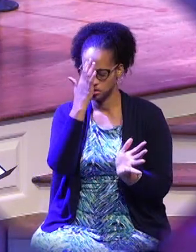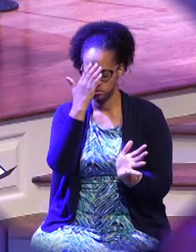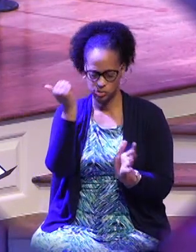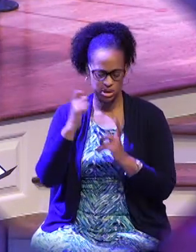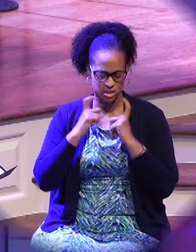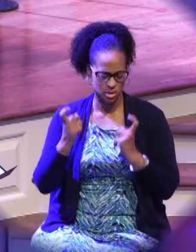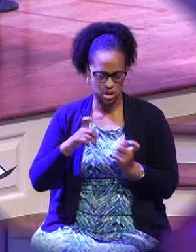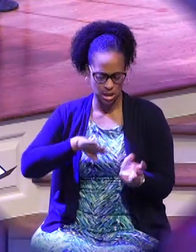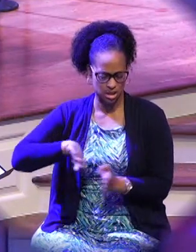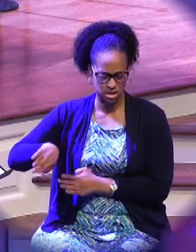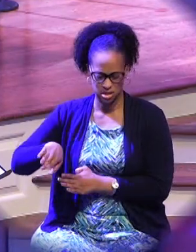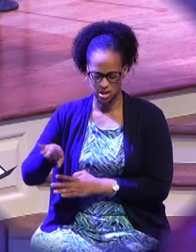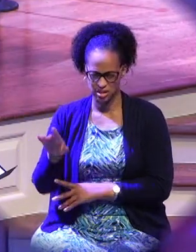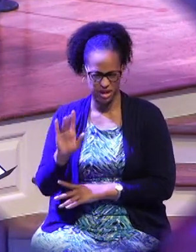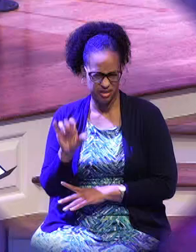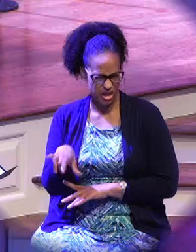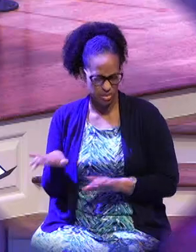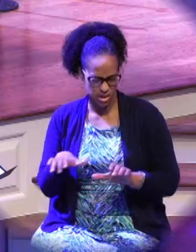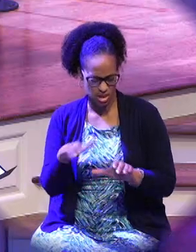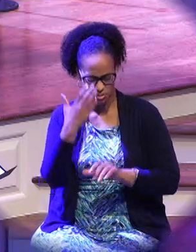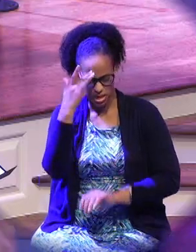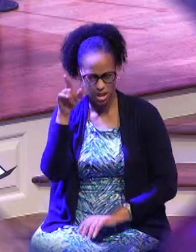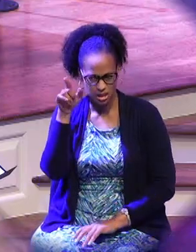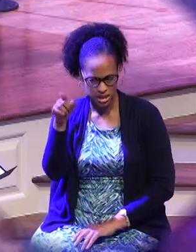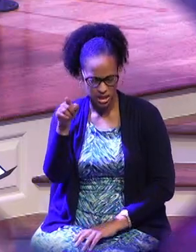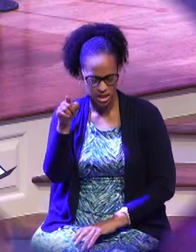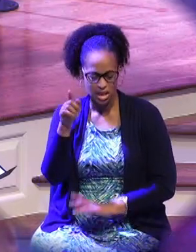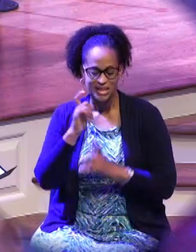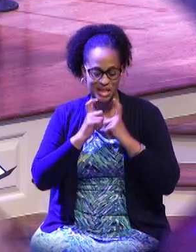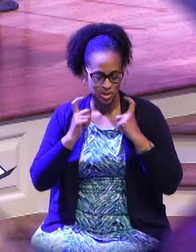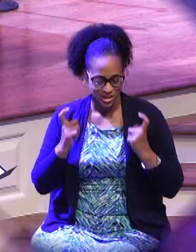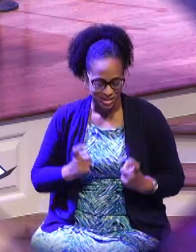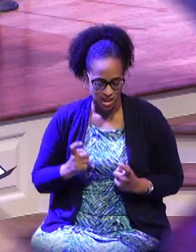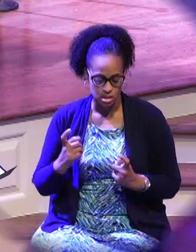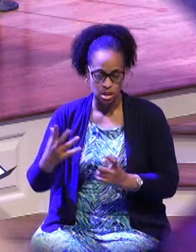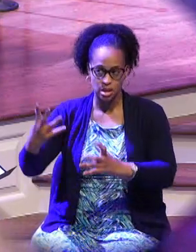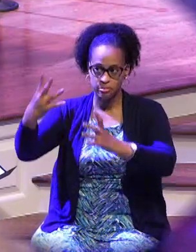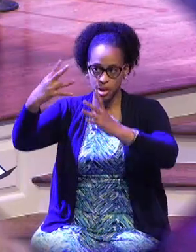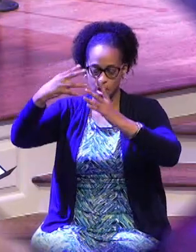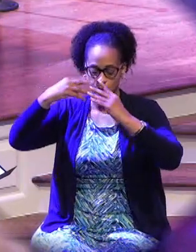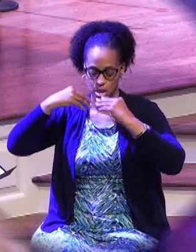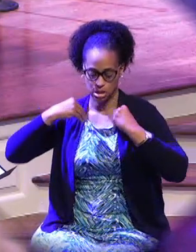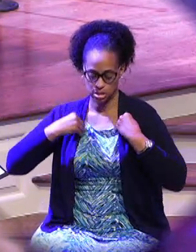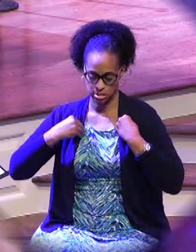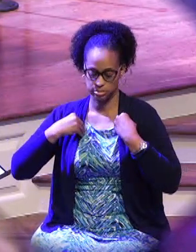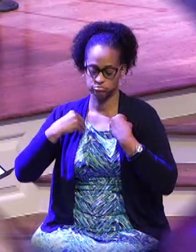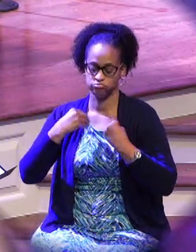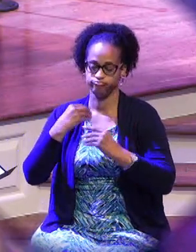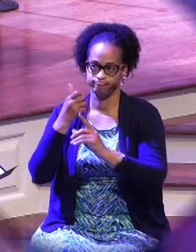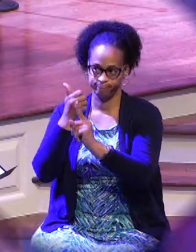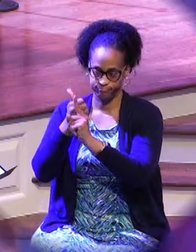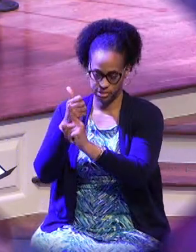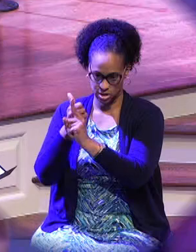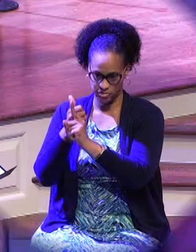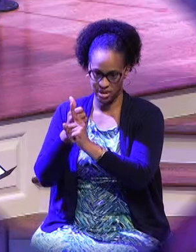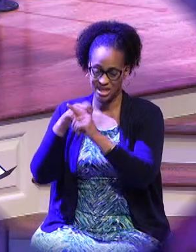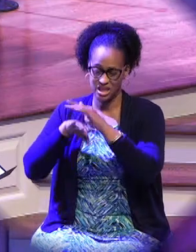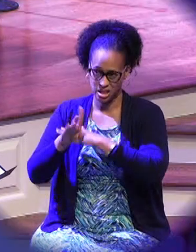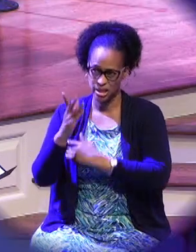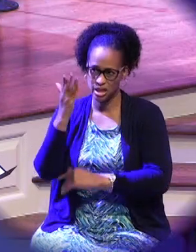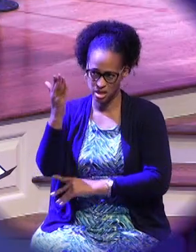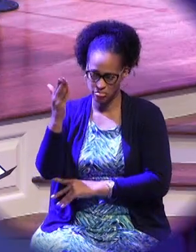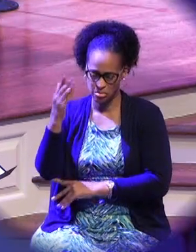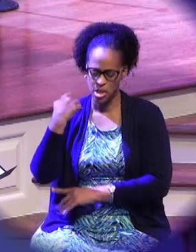as if that could be done, but because he takes our sins upon himself so that in him